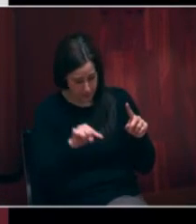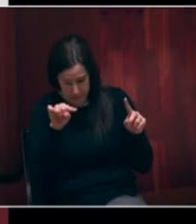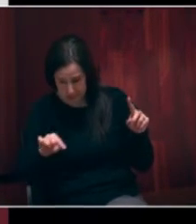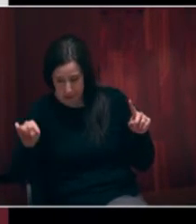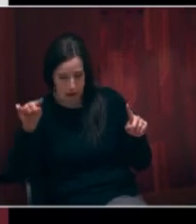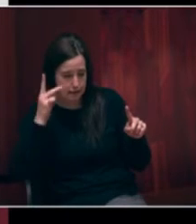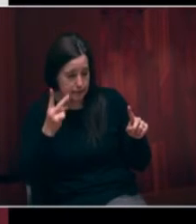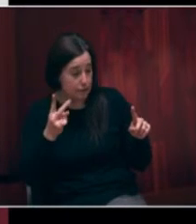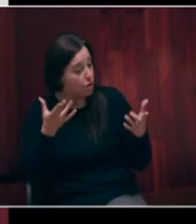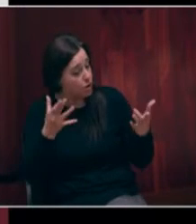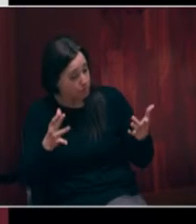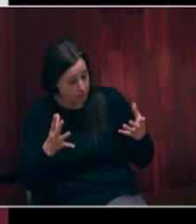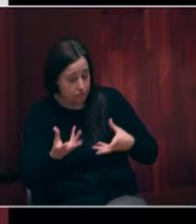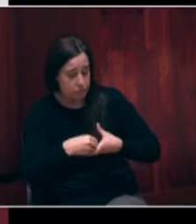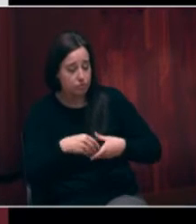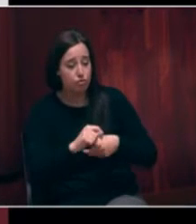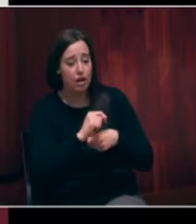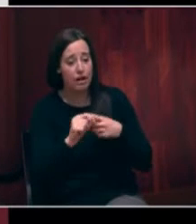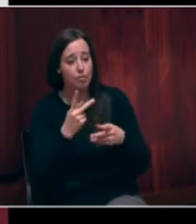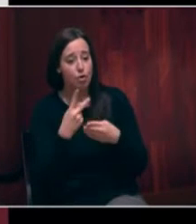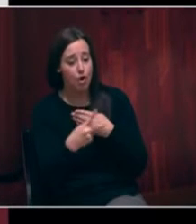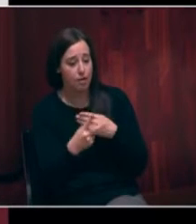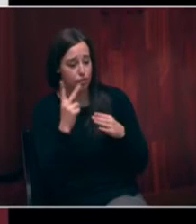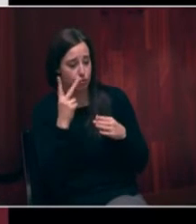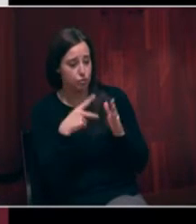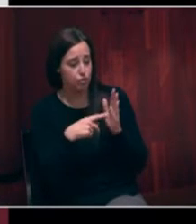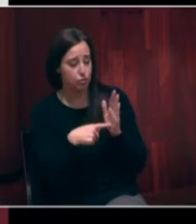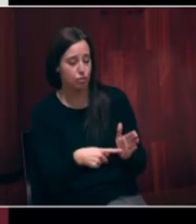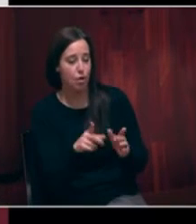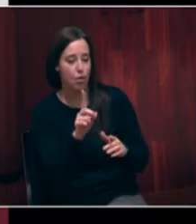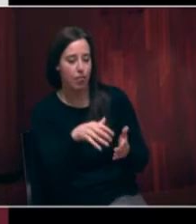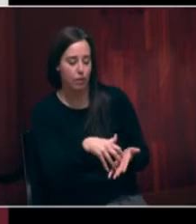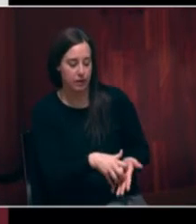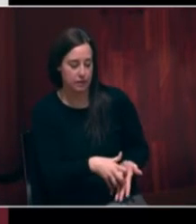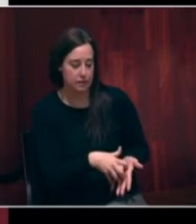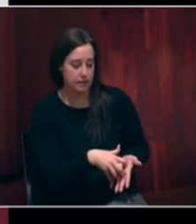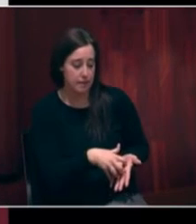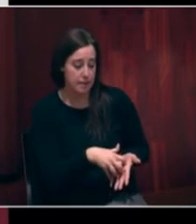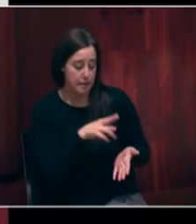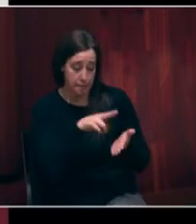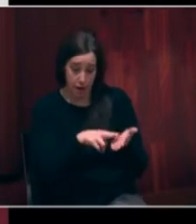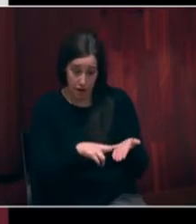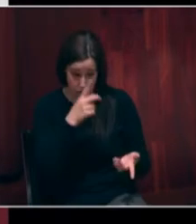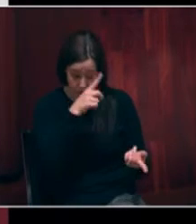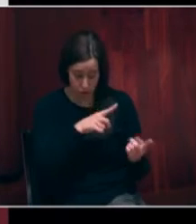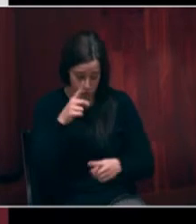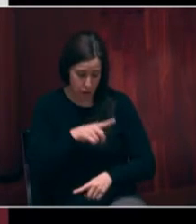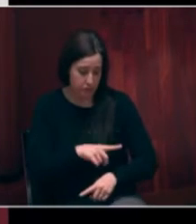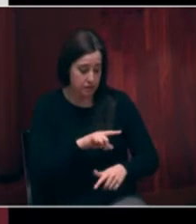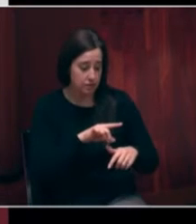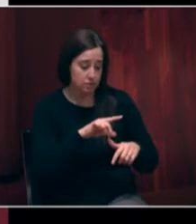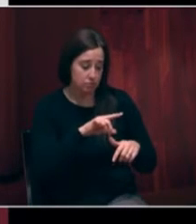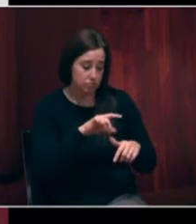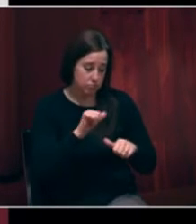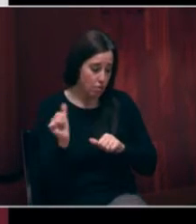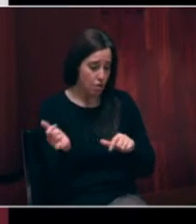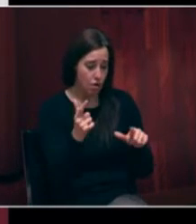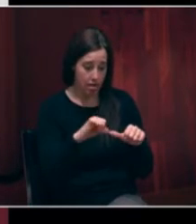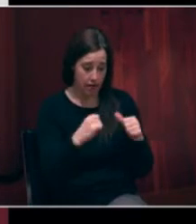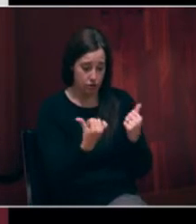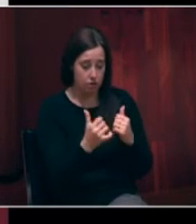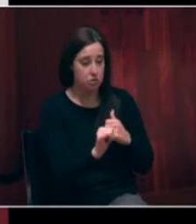to emphasize where the trends show that you're weak. Now, contracts and agreements, of course, every agency doesn't do it alone. You always enter